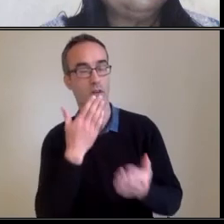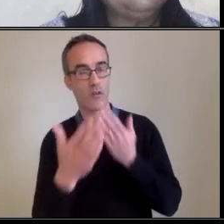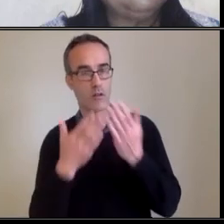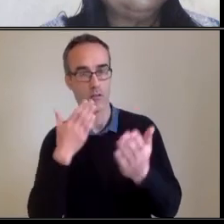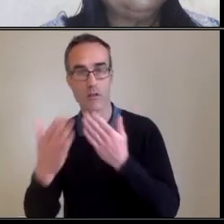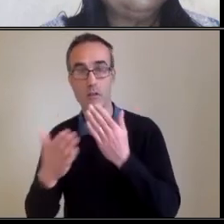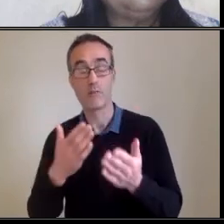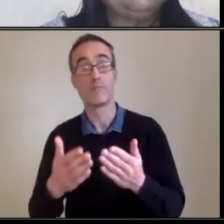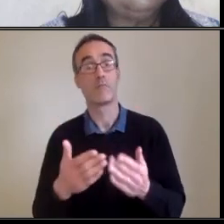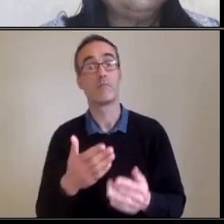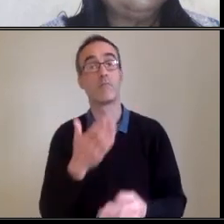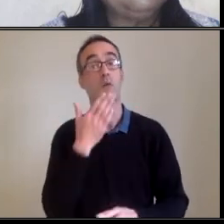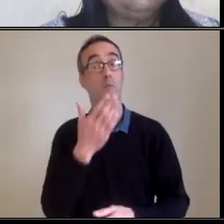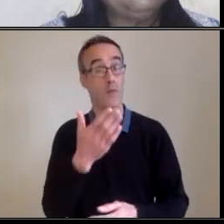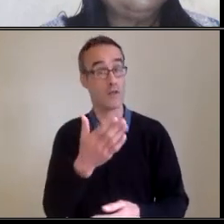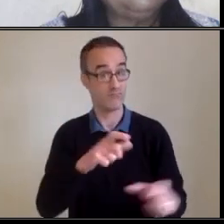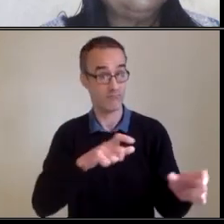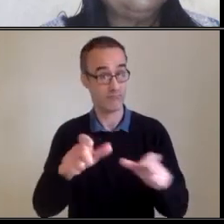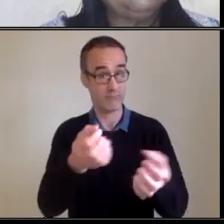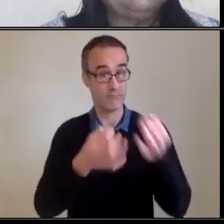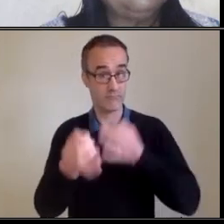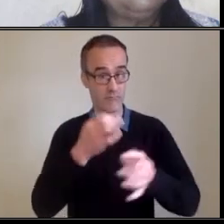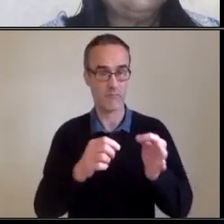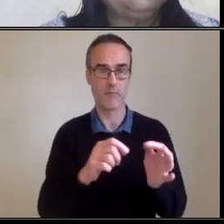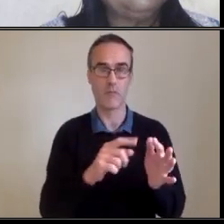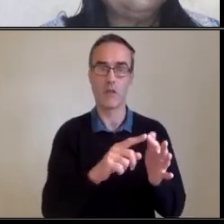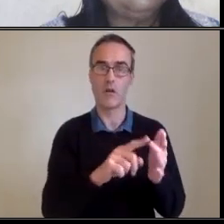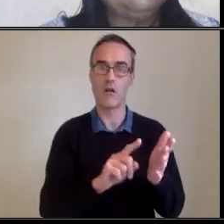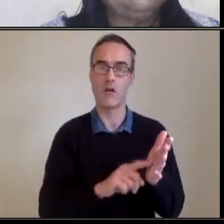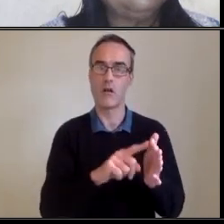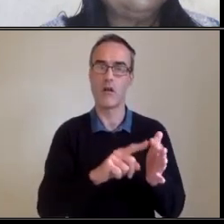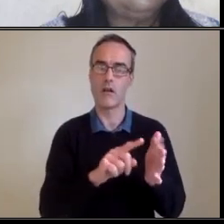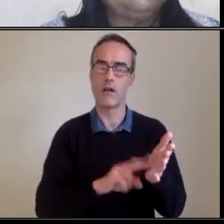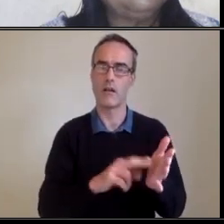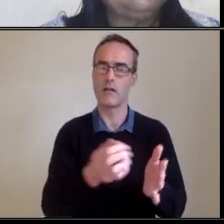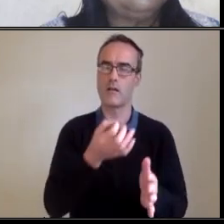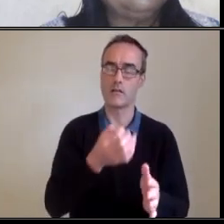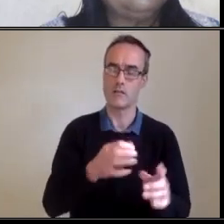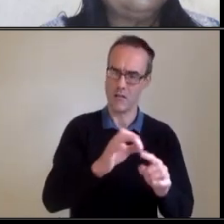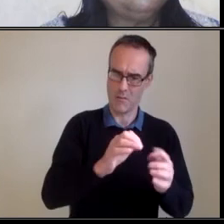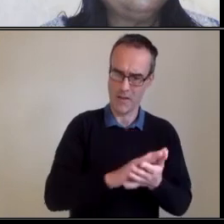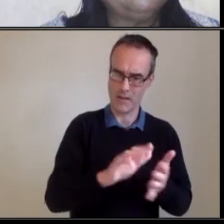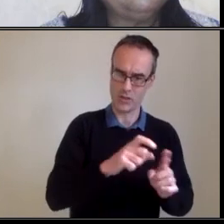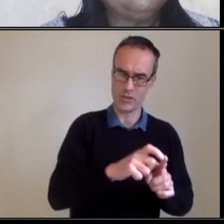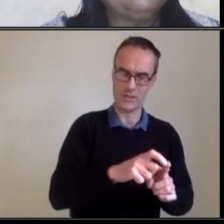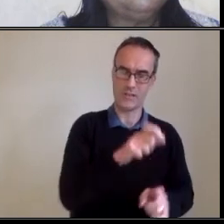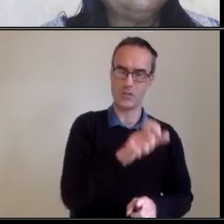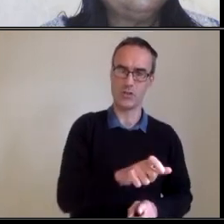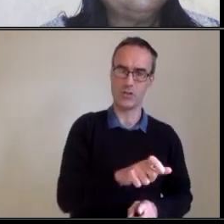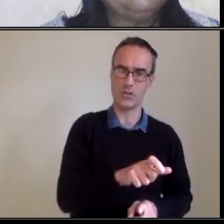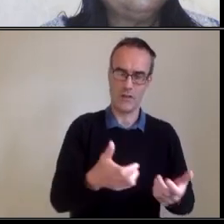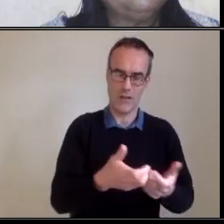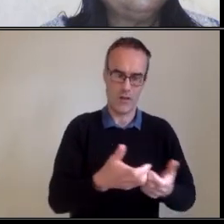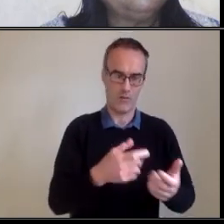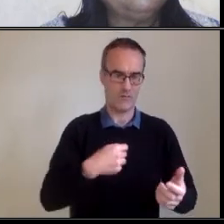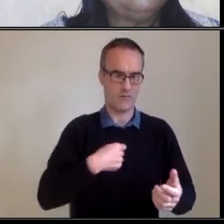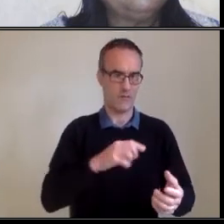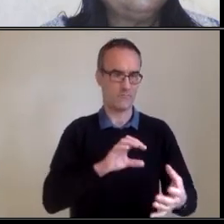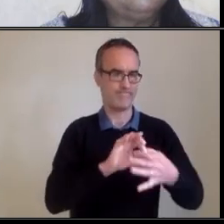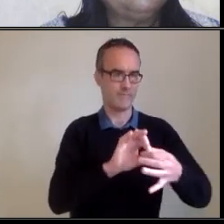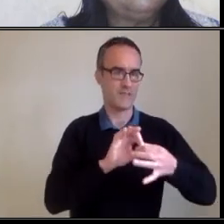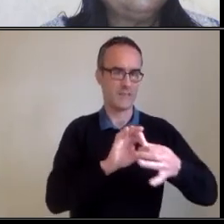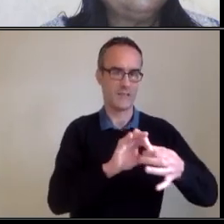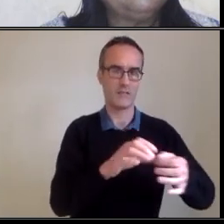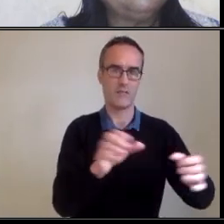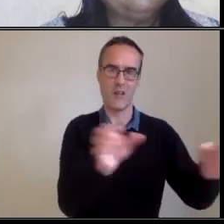through. Eileen asked, as a PhD student, how do I engage in hiring policies or influence